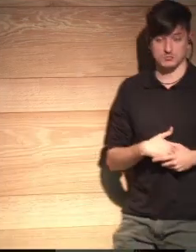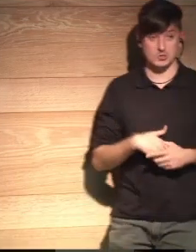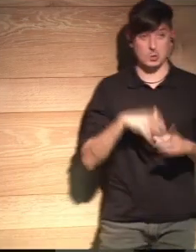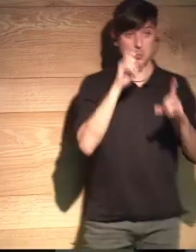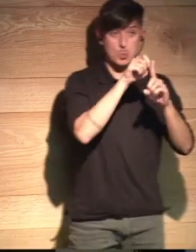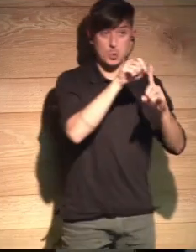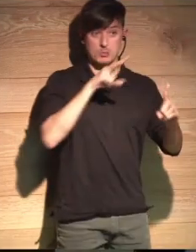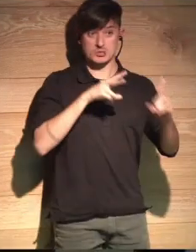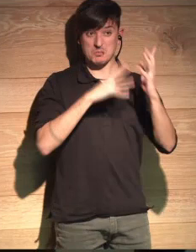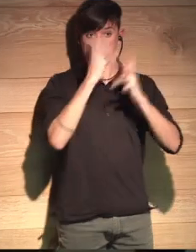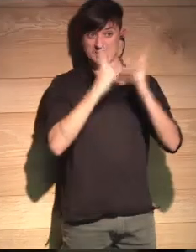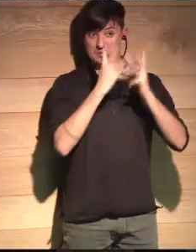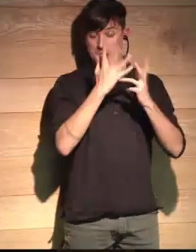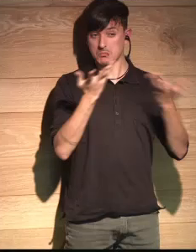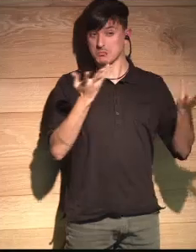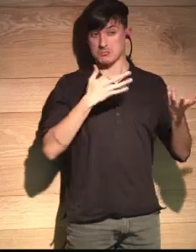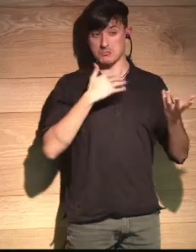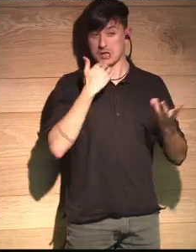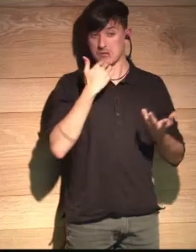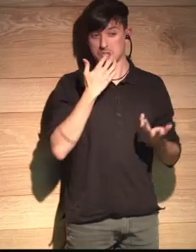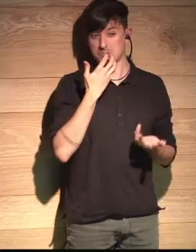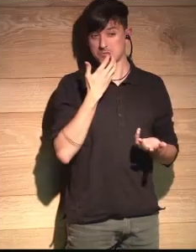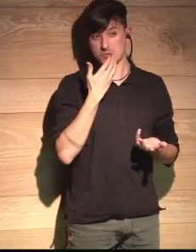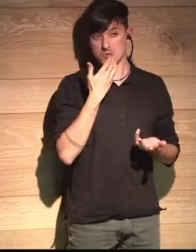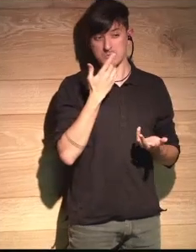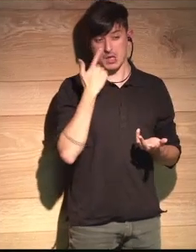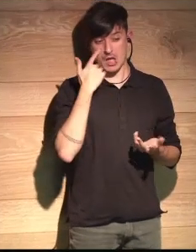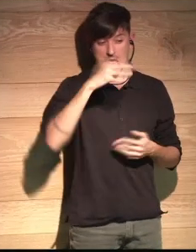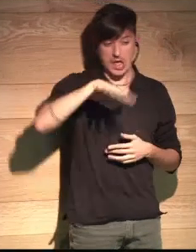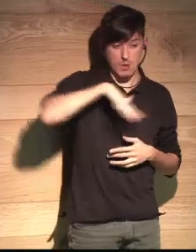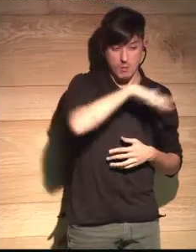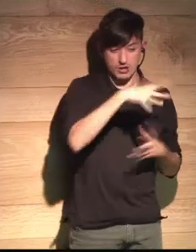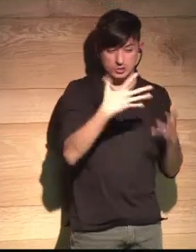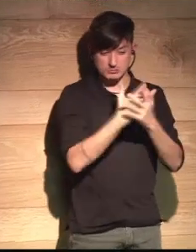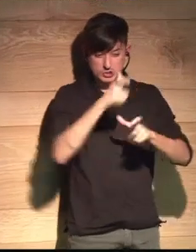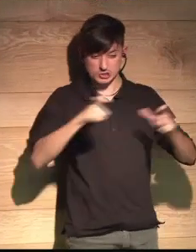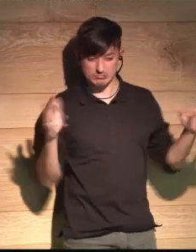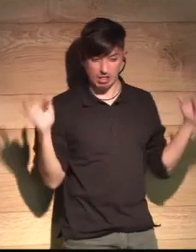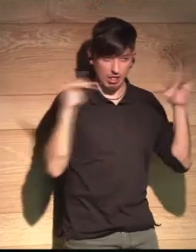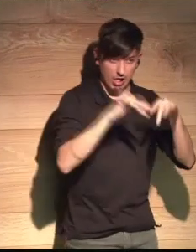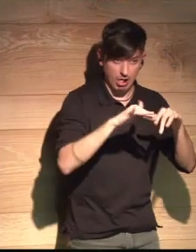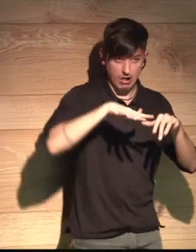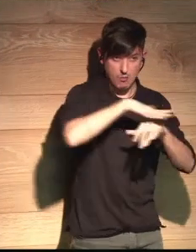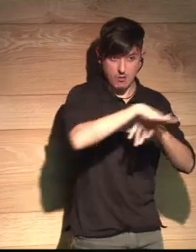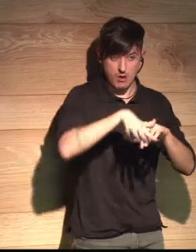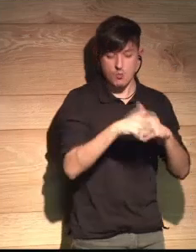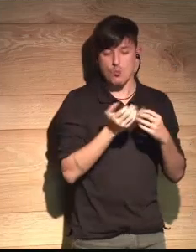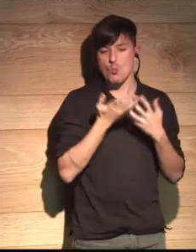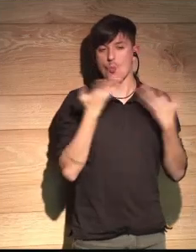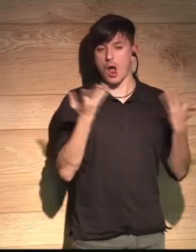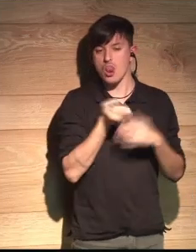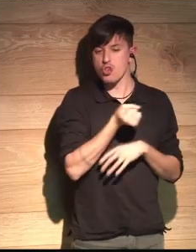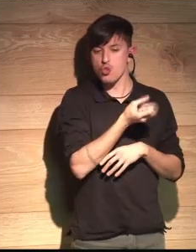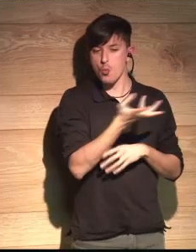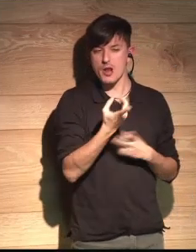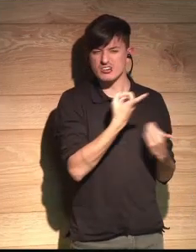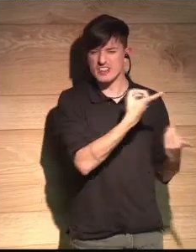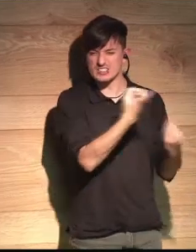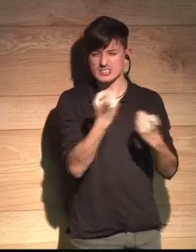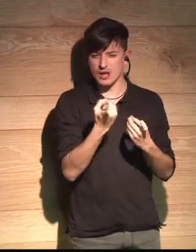to destination when they need to be there. What is the minimum number of vehicles that you need in order to do that with a certain delay, a